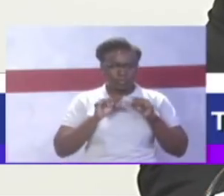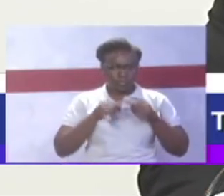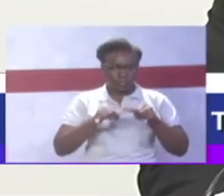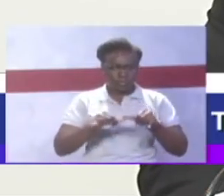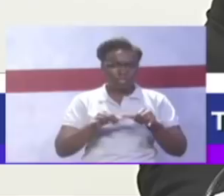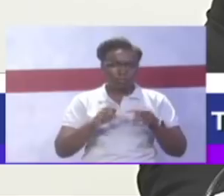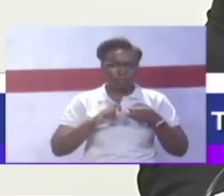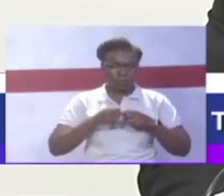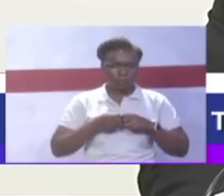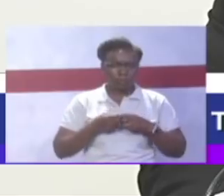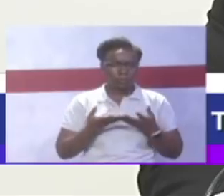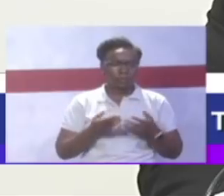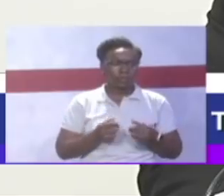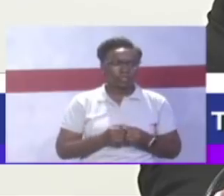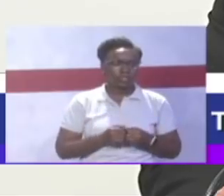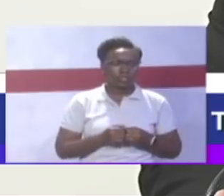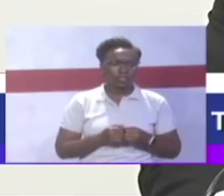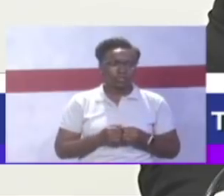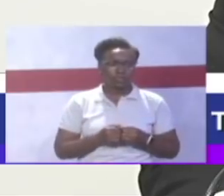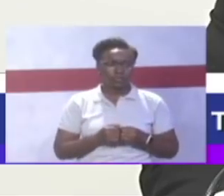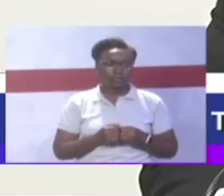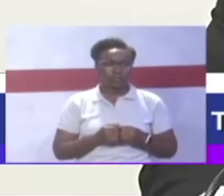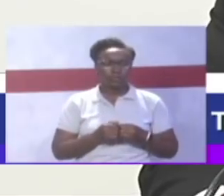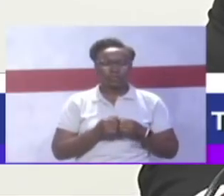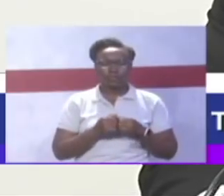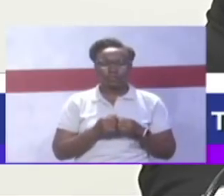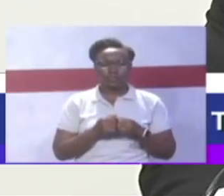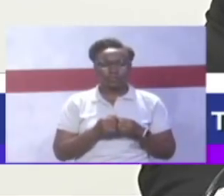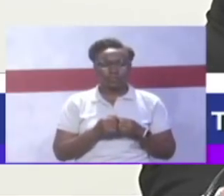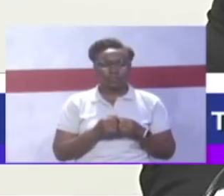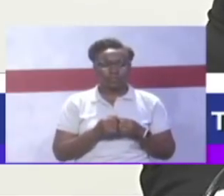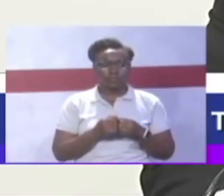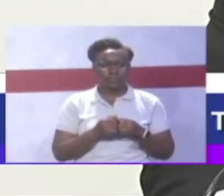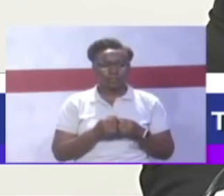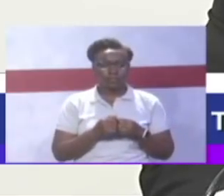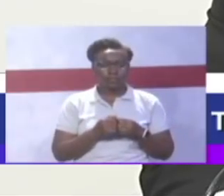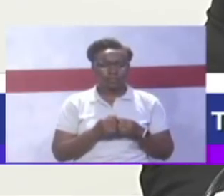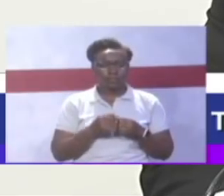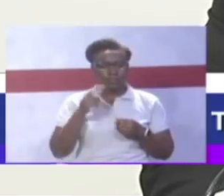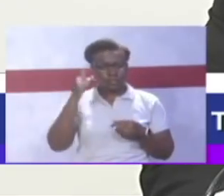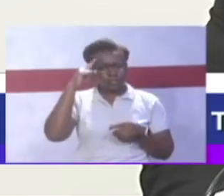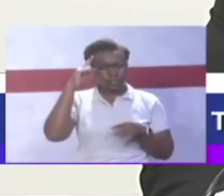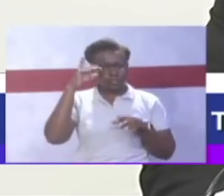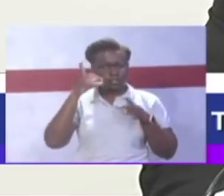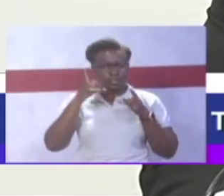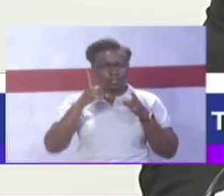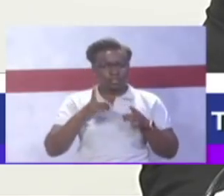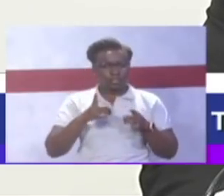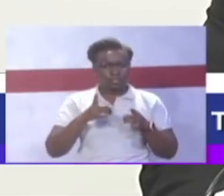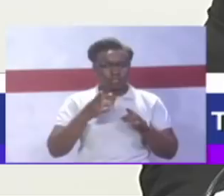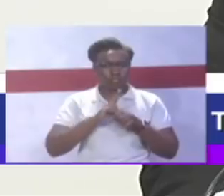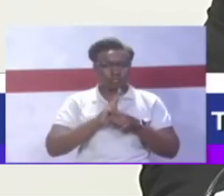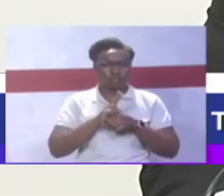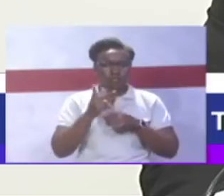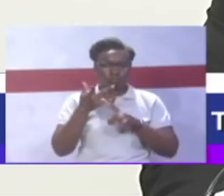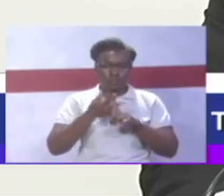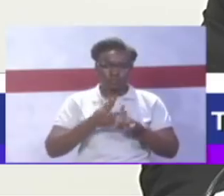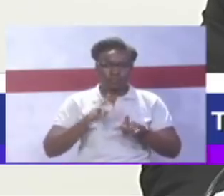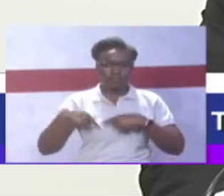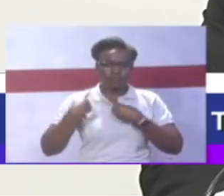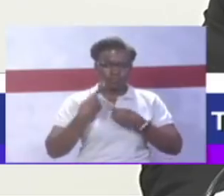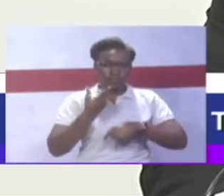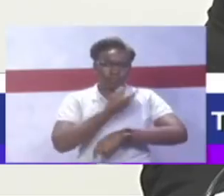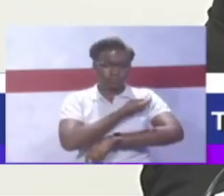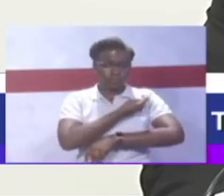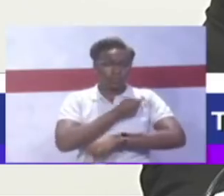the literature as well and what was being done in other parts of the world, together with CDC and PAHO's advice. We will continue to keep a